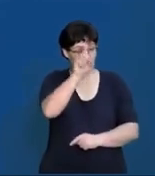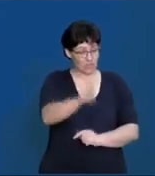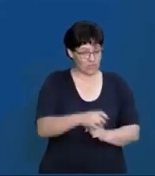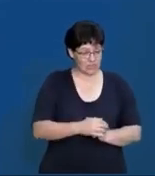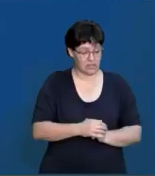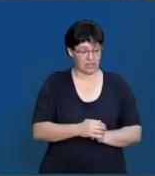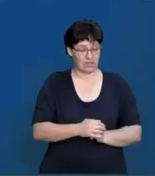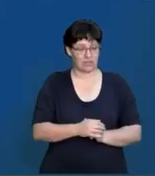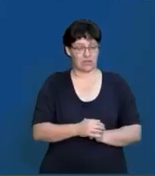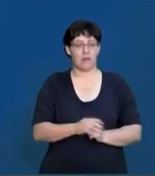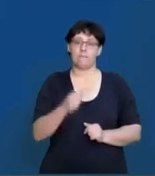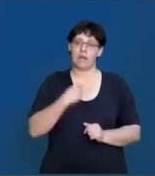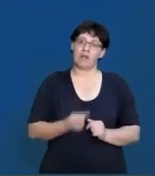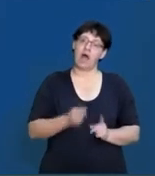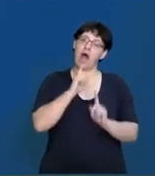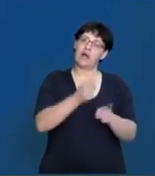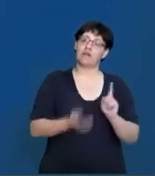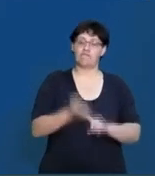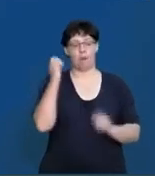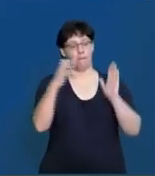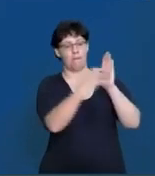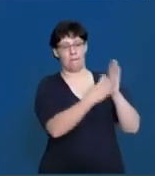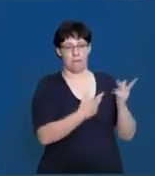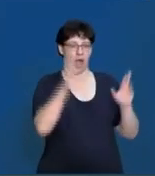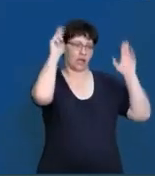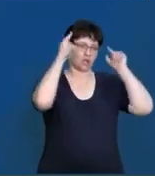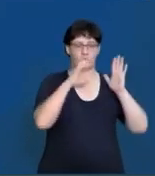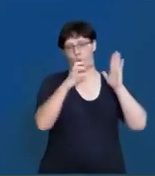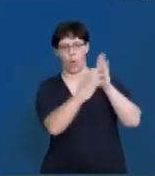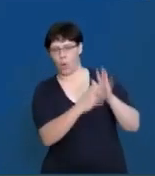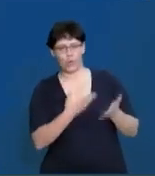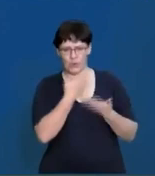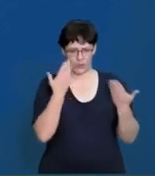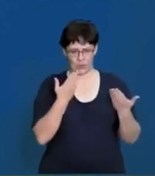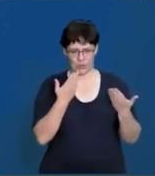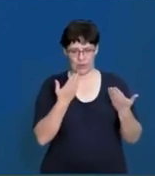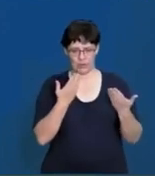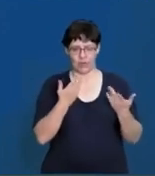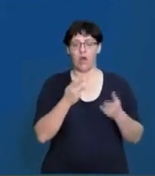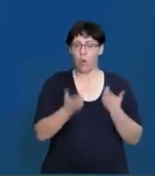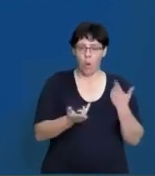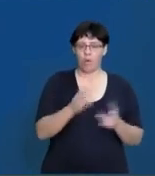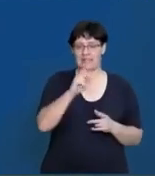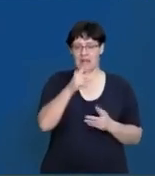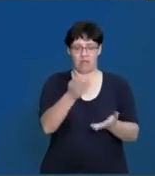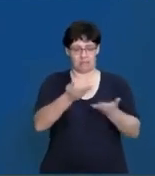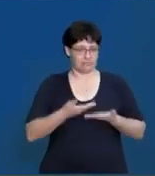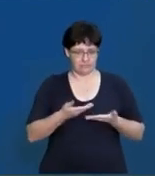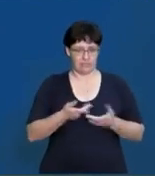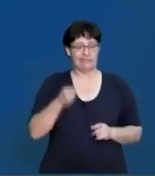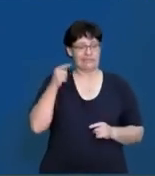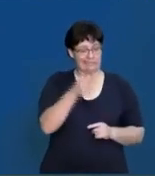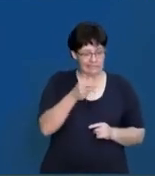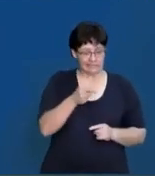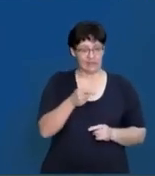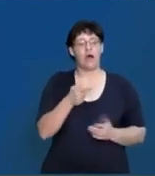attempting this question, you are not necessarily going to get the answer from the extract or from the cartoon or from whatever data response or data